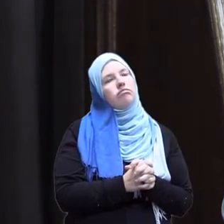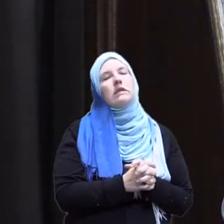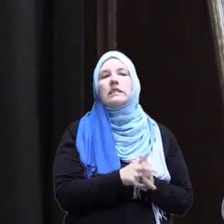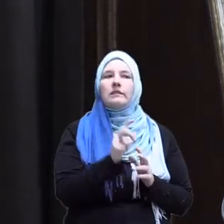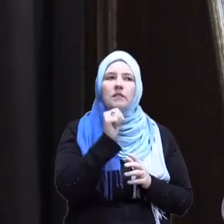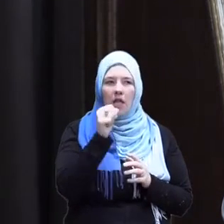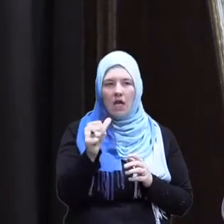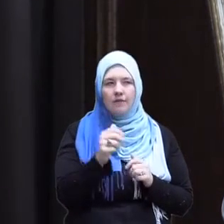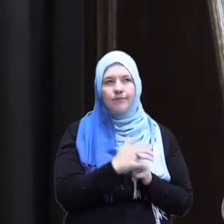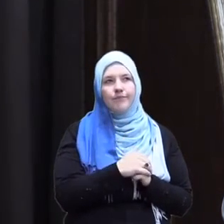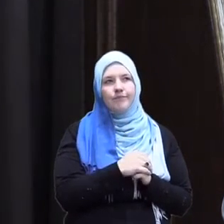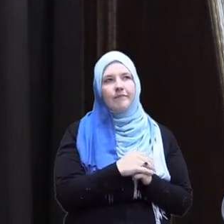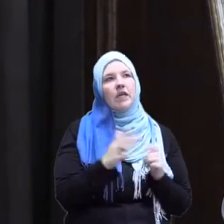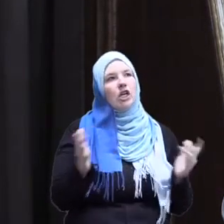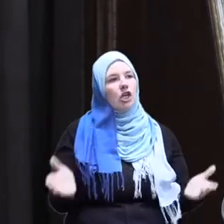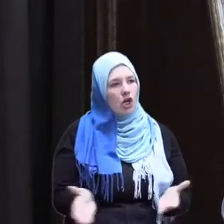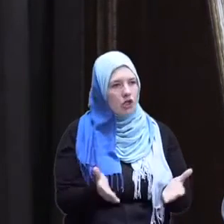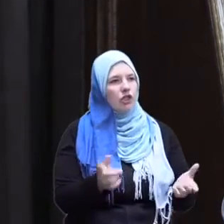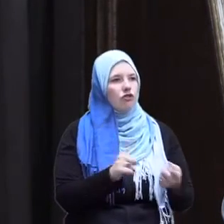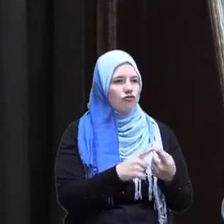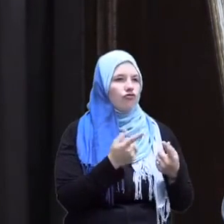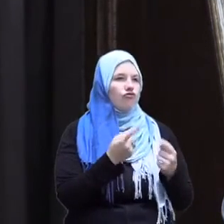encouraging to say the truth.